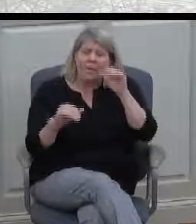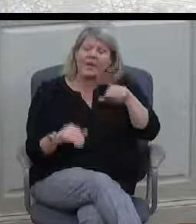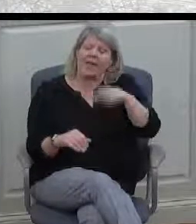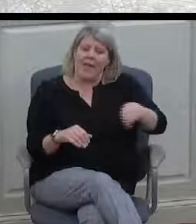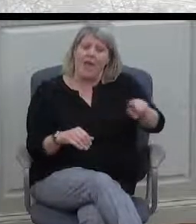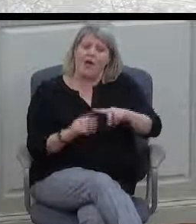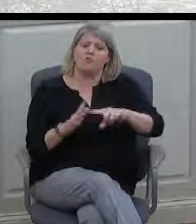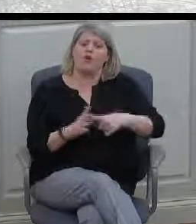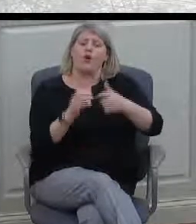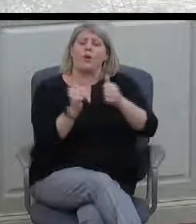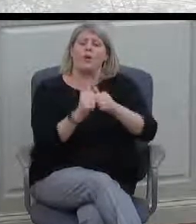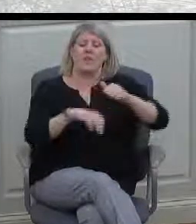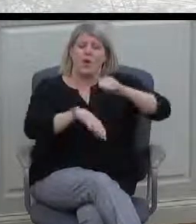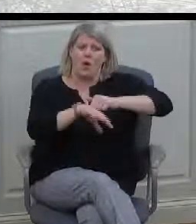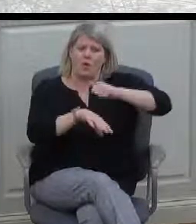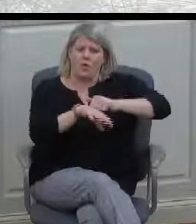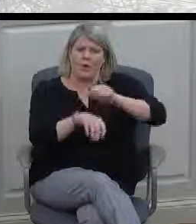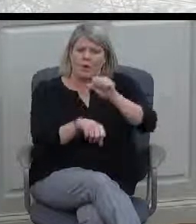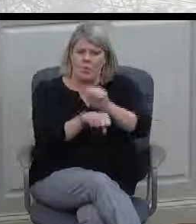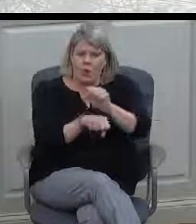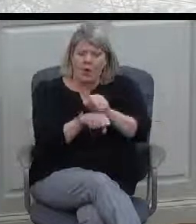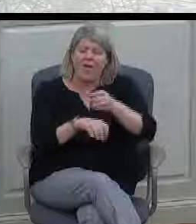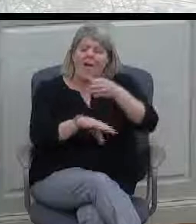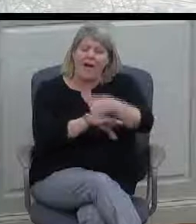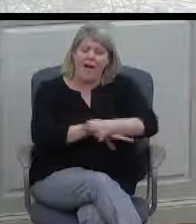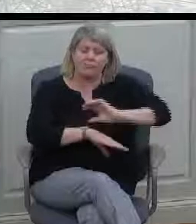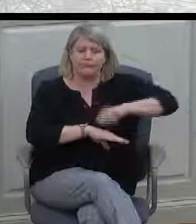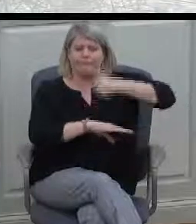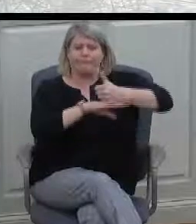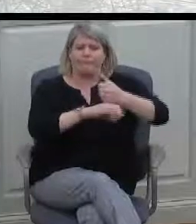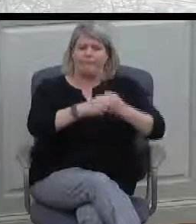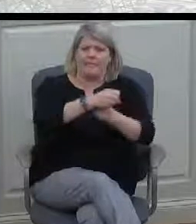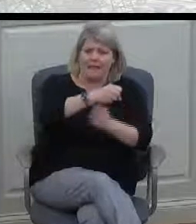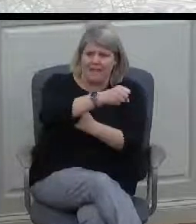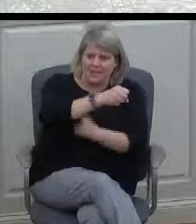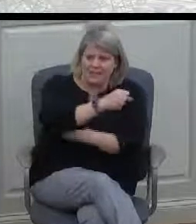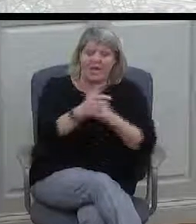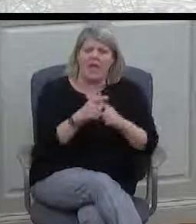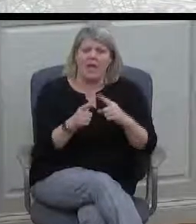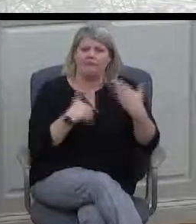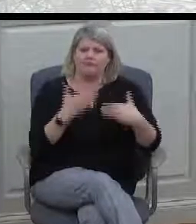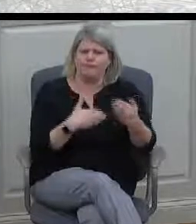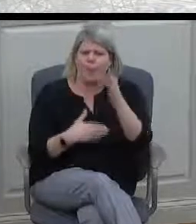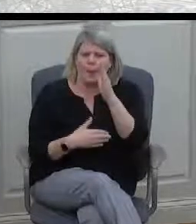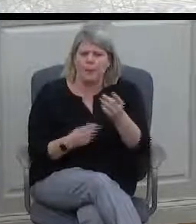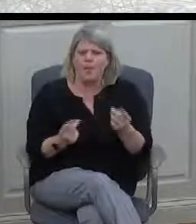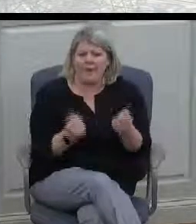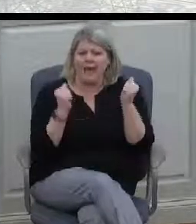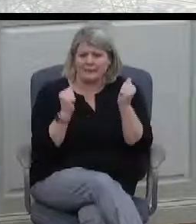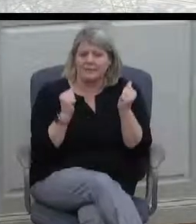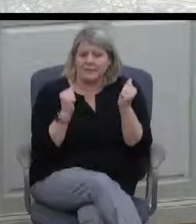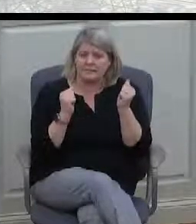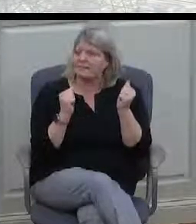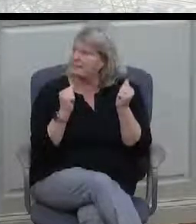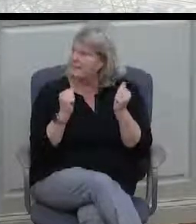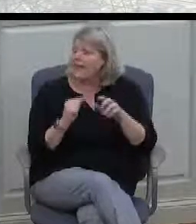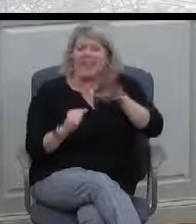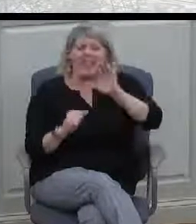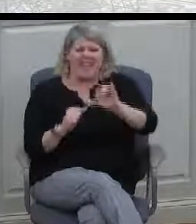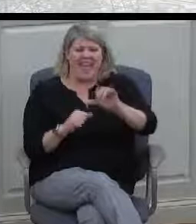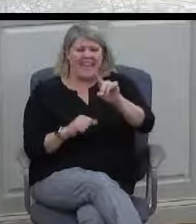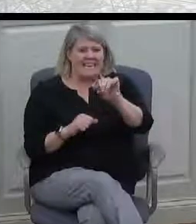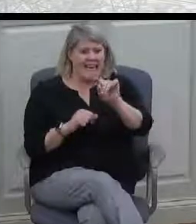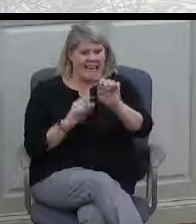progress. Once they get the foundations completed, they're going to move really quickly. They haven't indicated that that February 8th